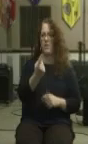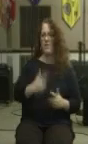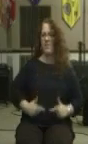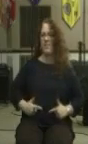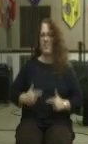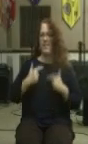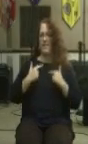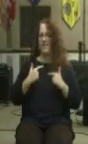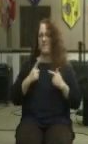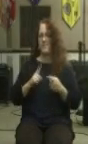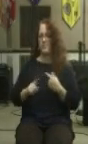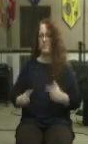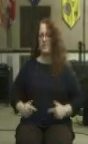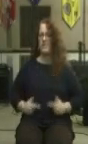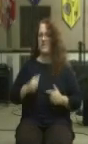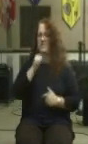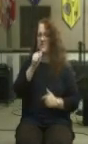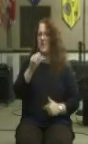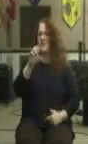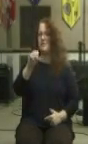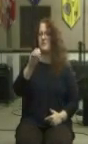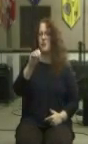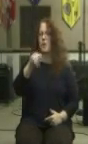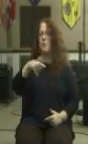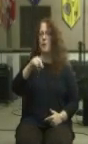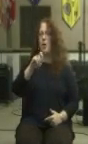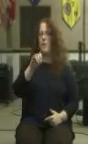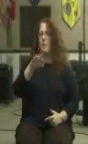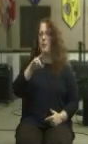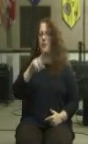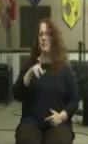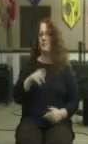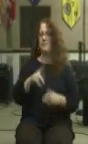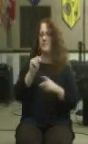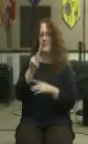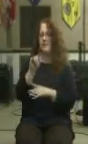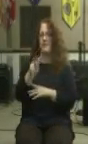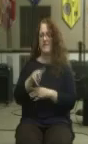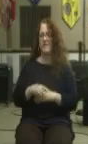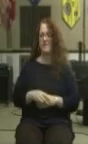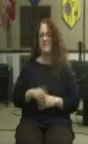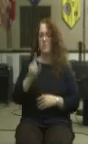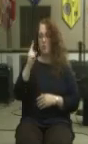You only have a one life to live. That's not just a soap opera.